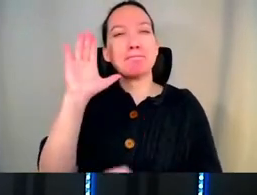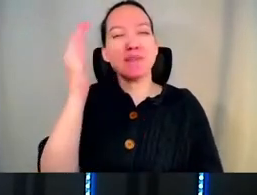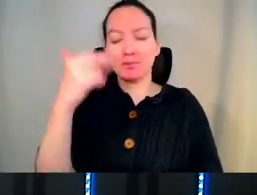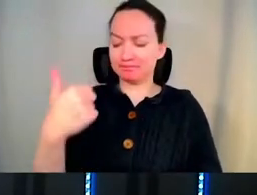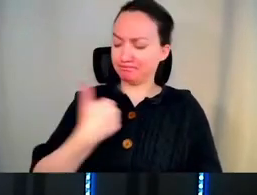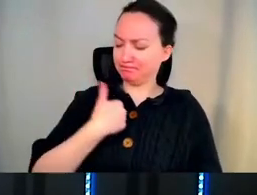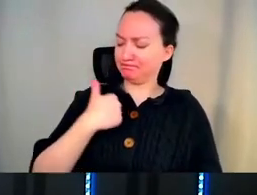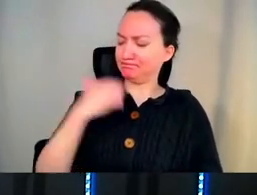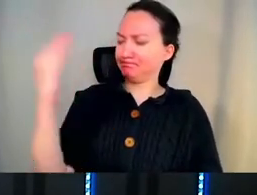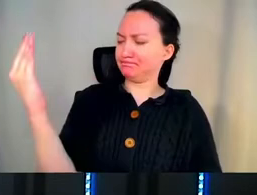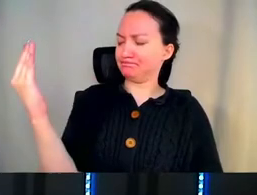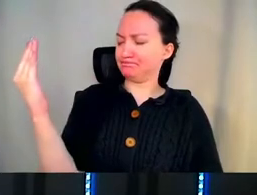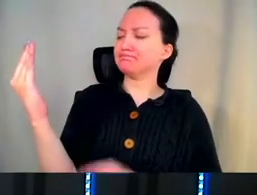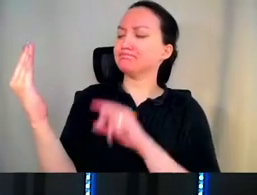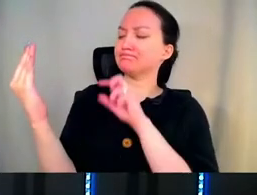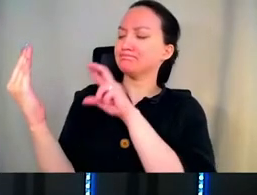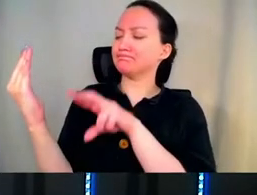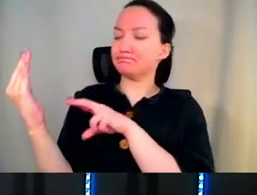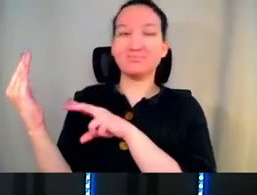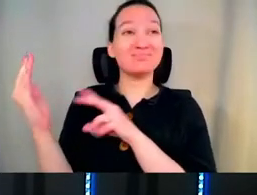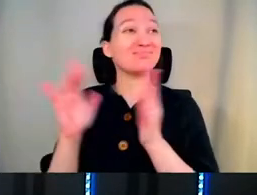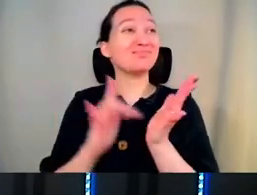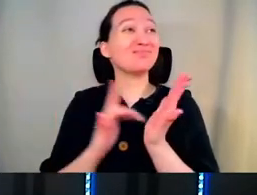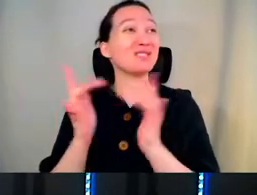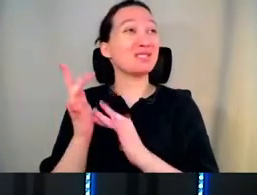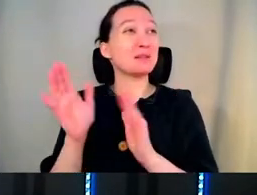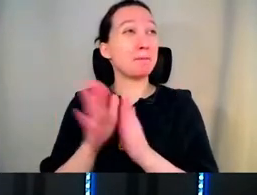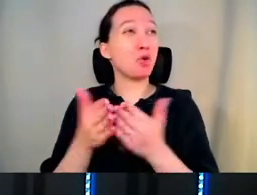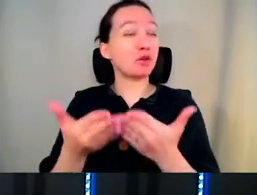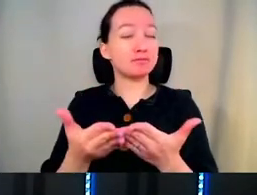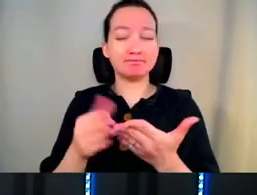at ourselves. So we're going to turn the Bible in for a second.